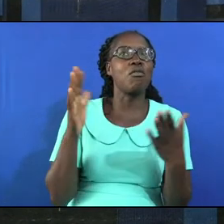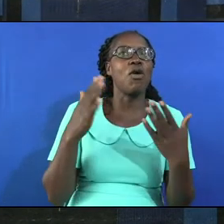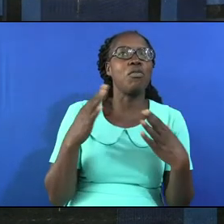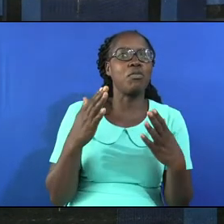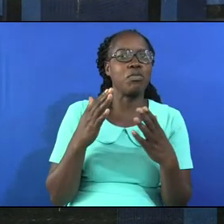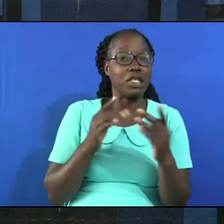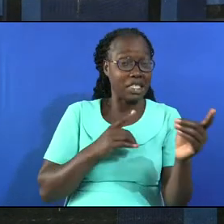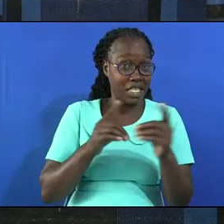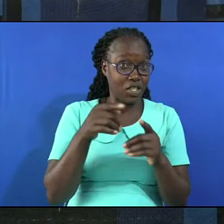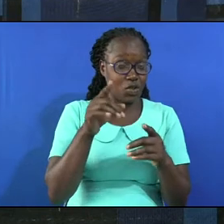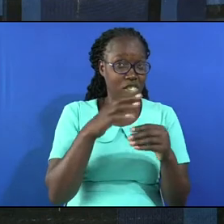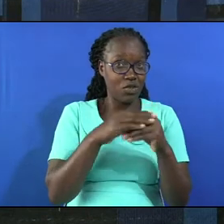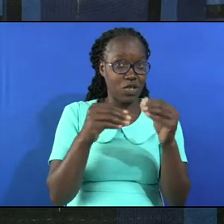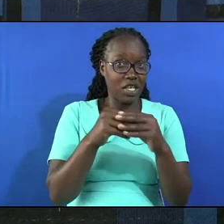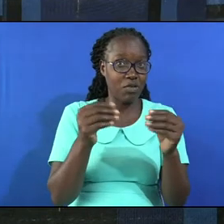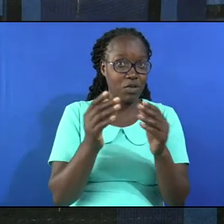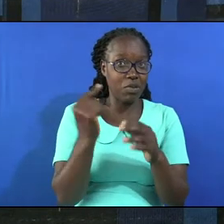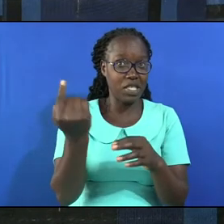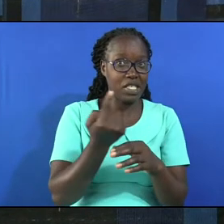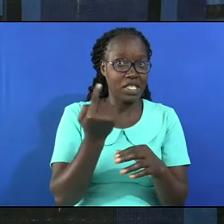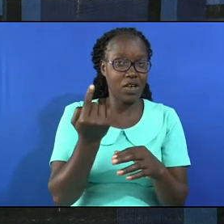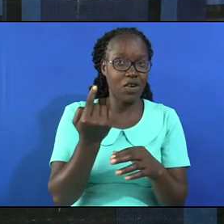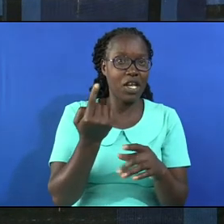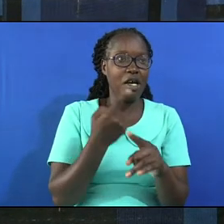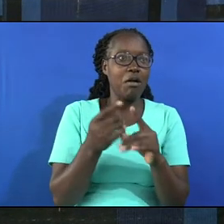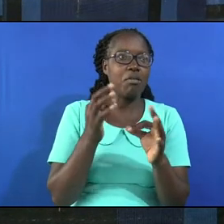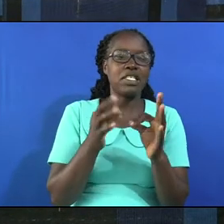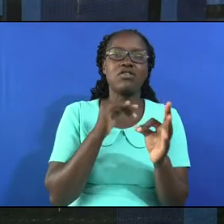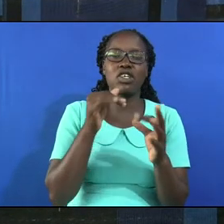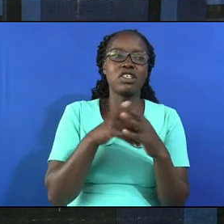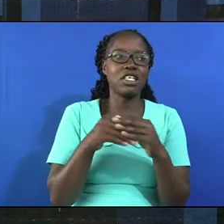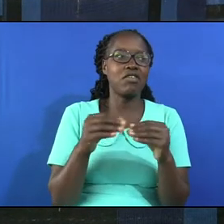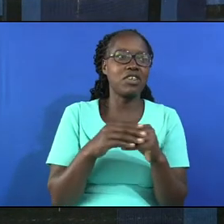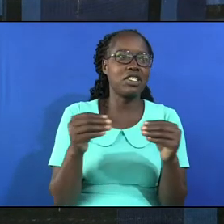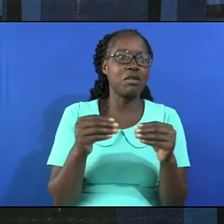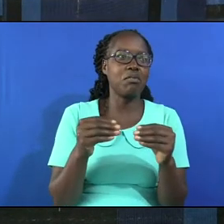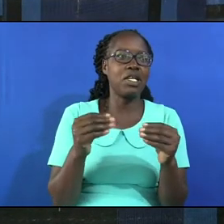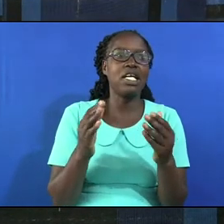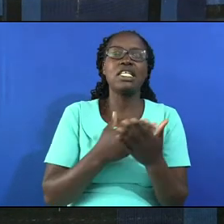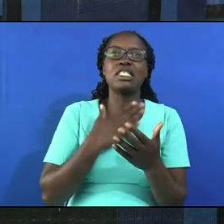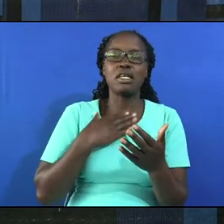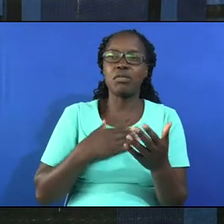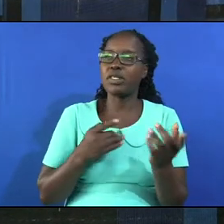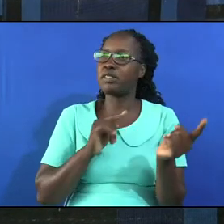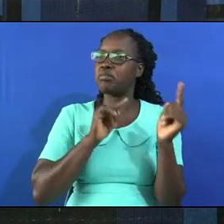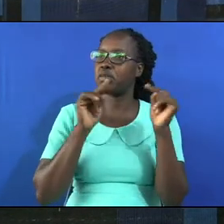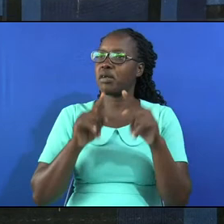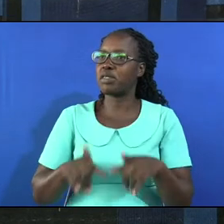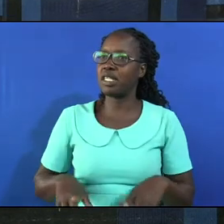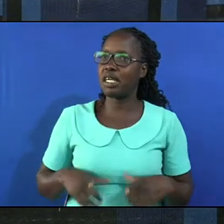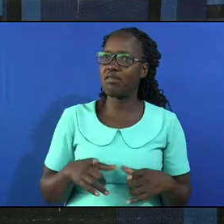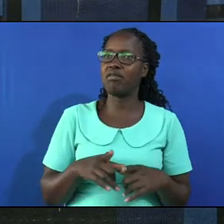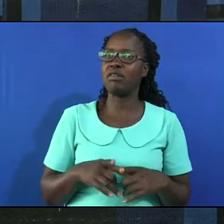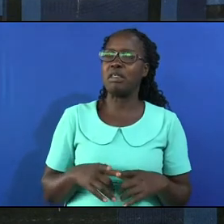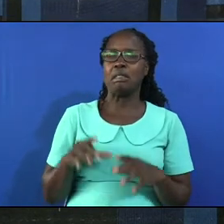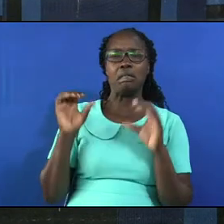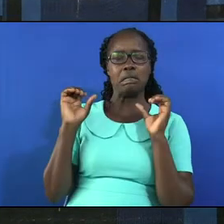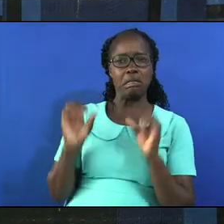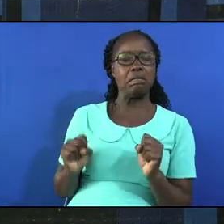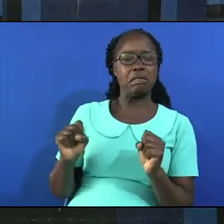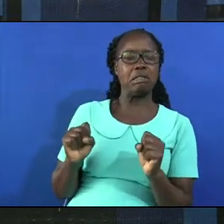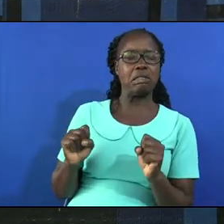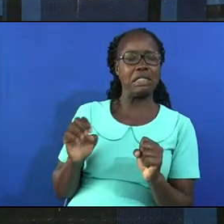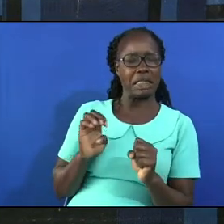your direction when you are comfortable being single. But when you are not comfortable, somebody comes to your life, you cling on them